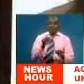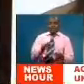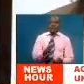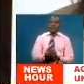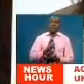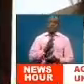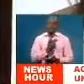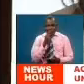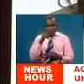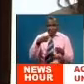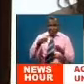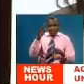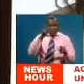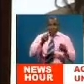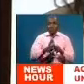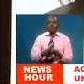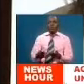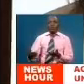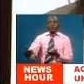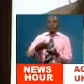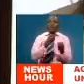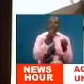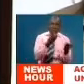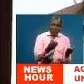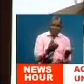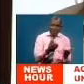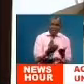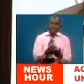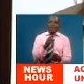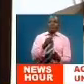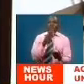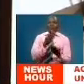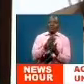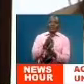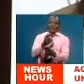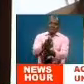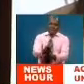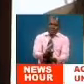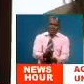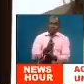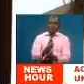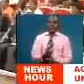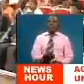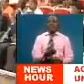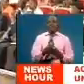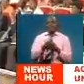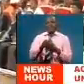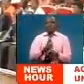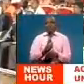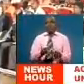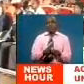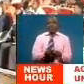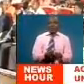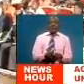enable our salesmen to collect data on a real-time basis and will facilitate their work. On the